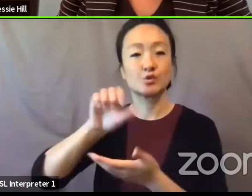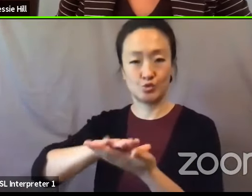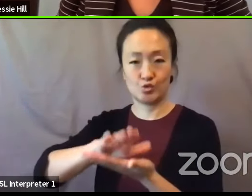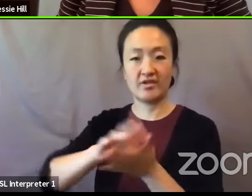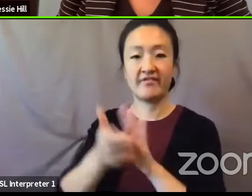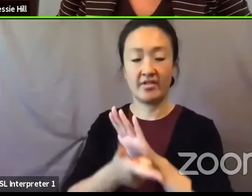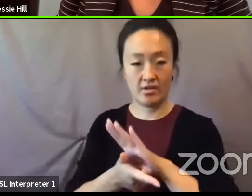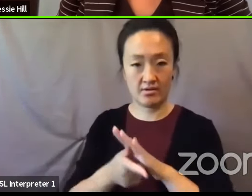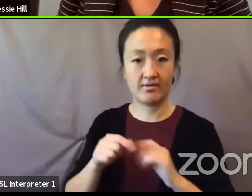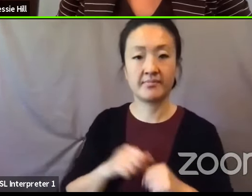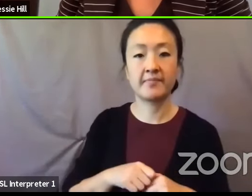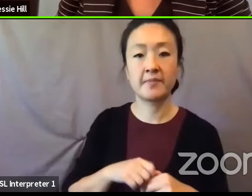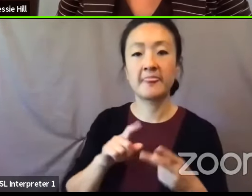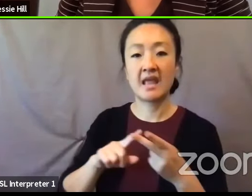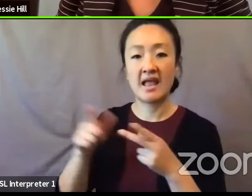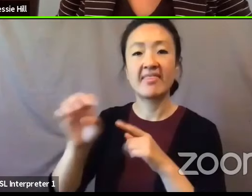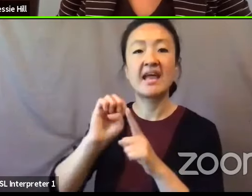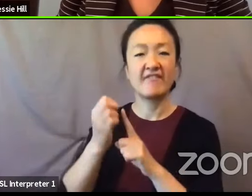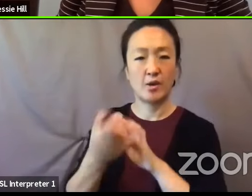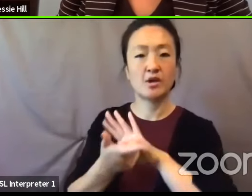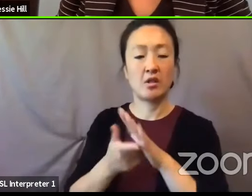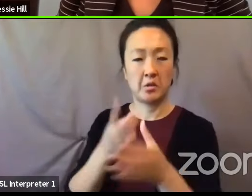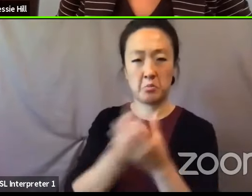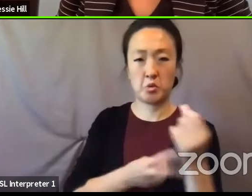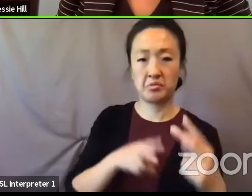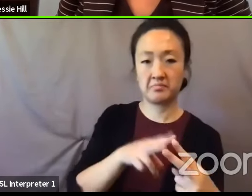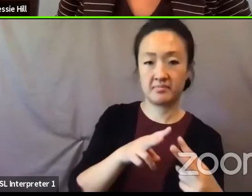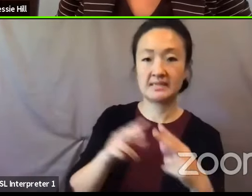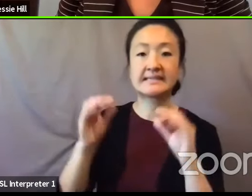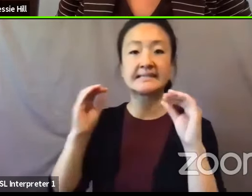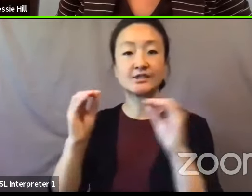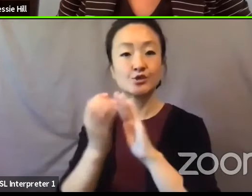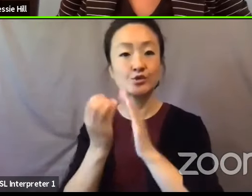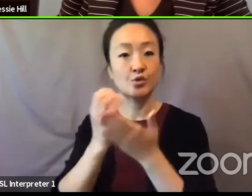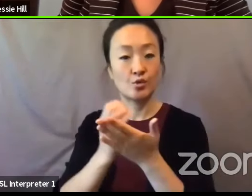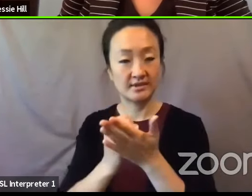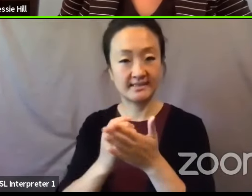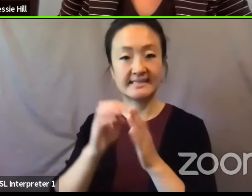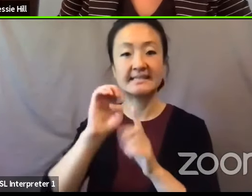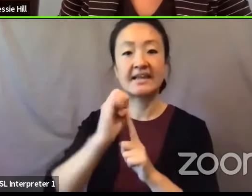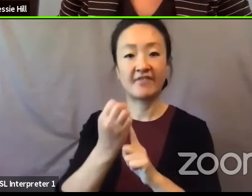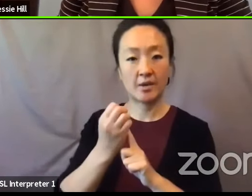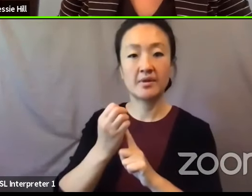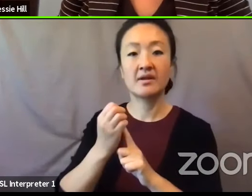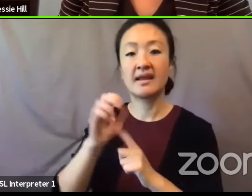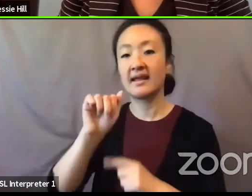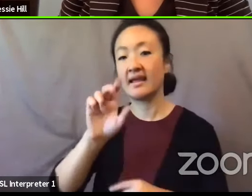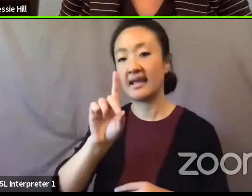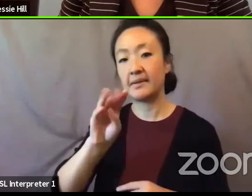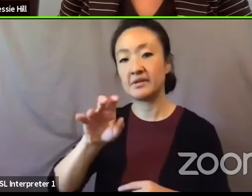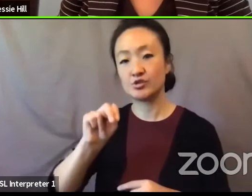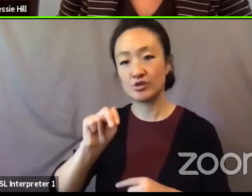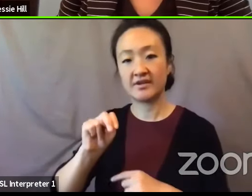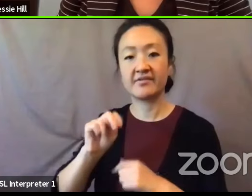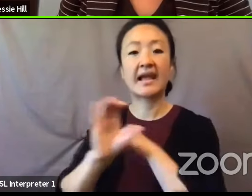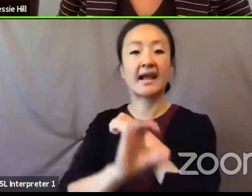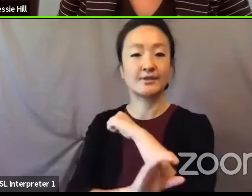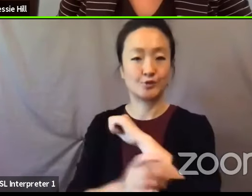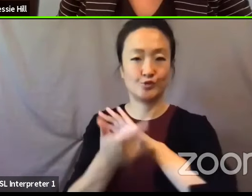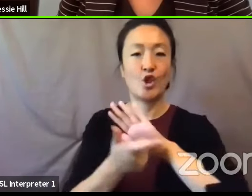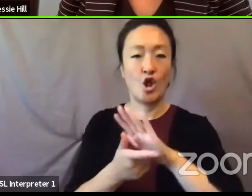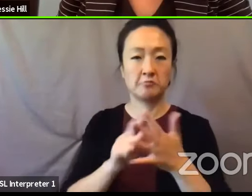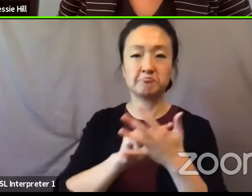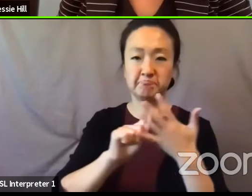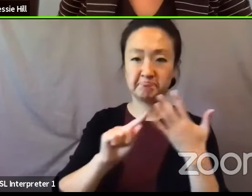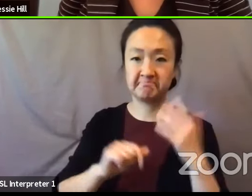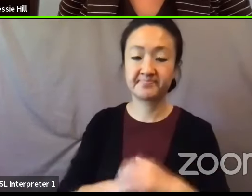Burke Center for Environmental Law. He teaches courses in environmental, administrative, and constitutional law. Jonathan